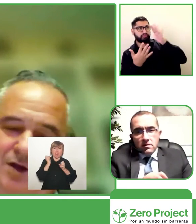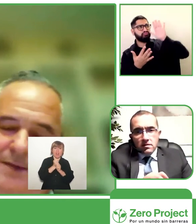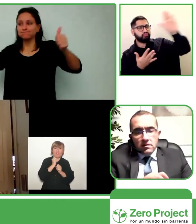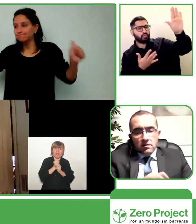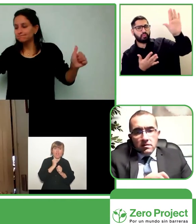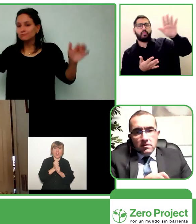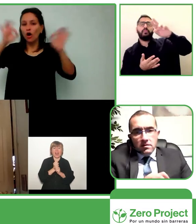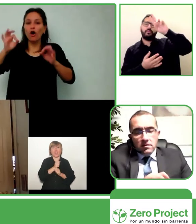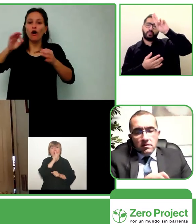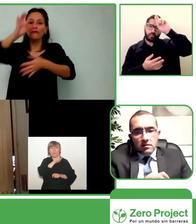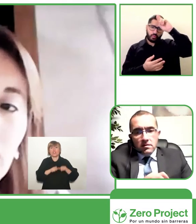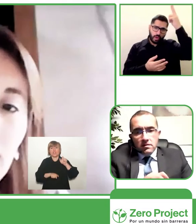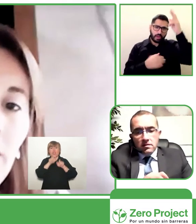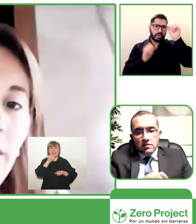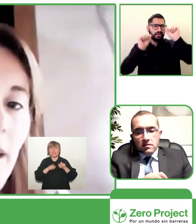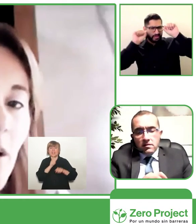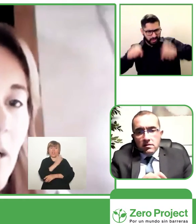success.